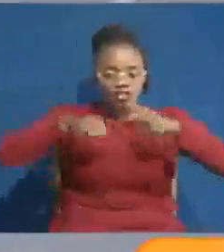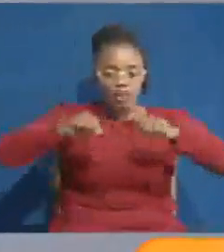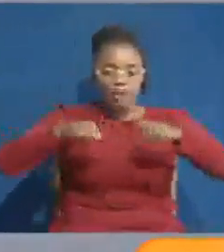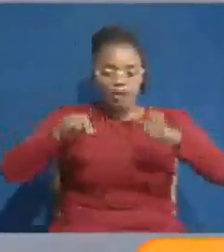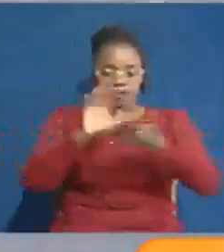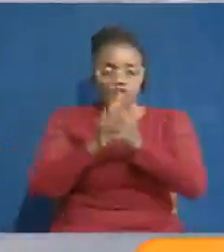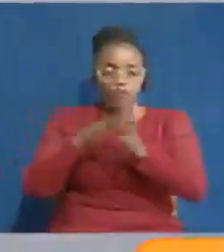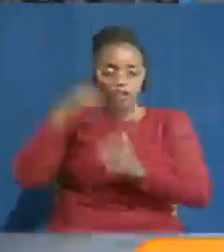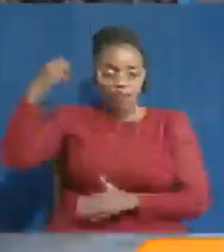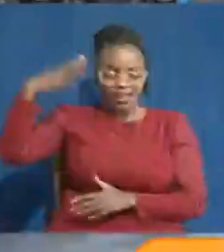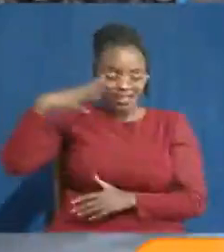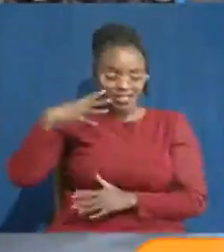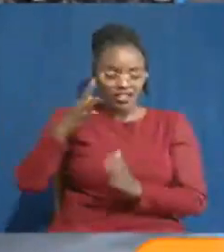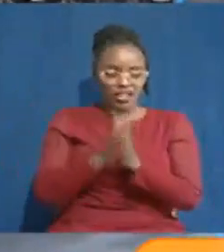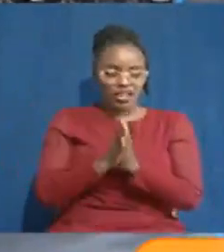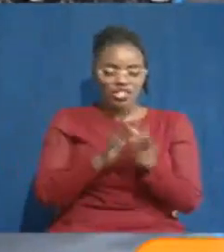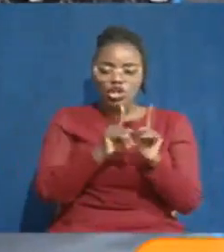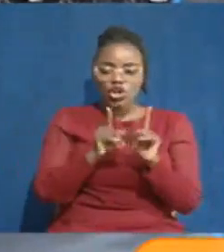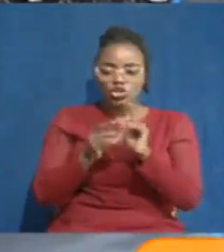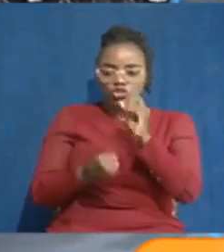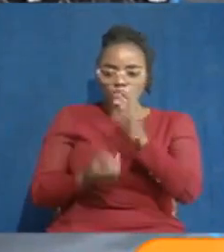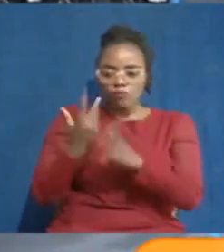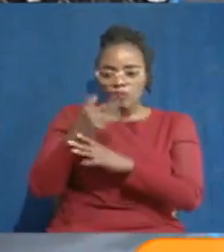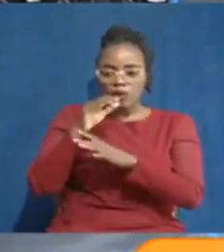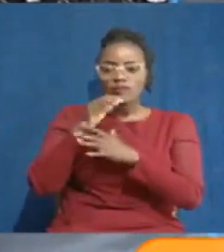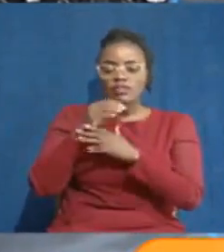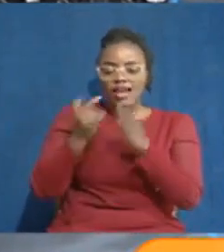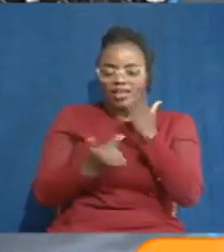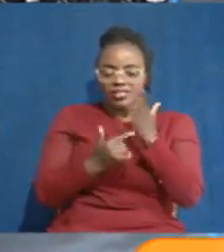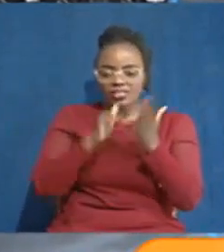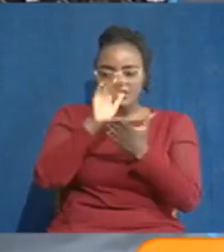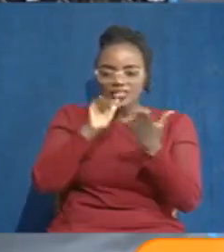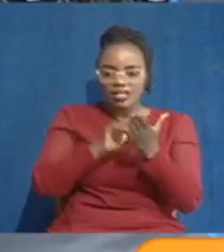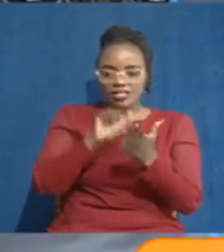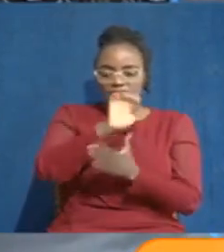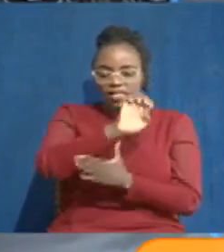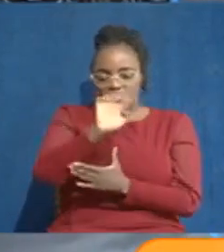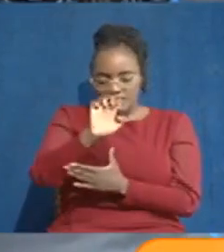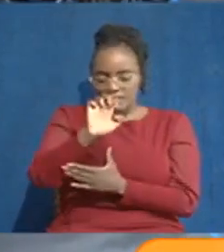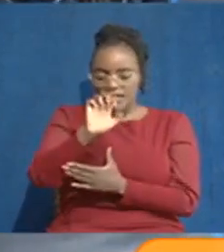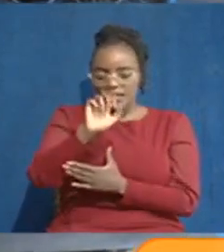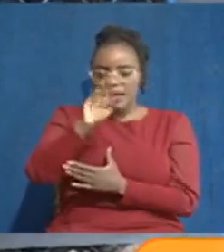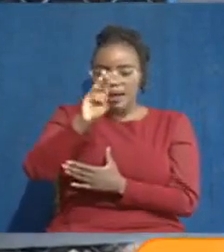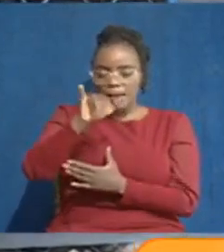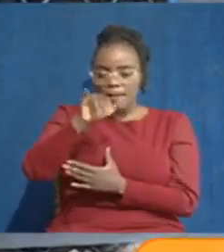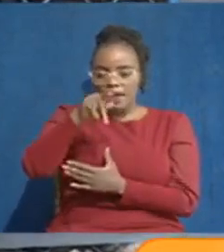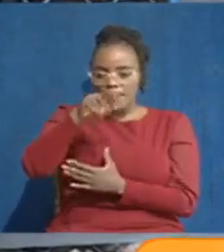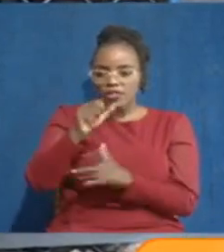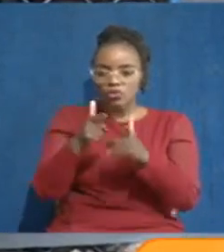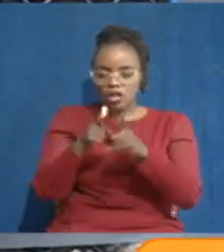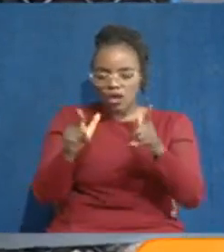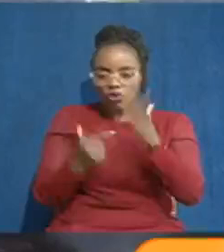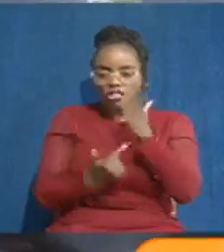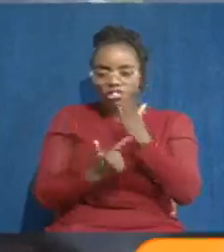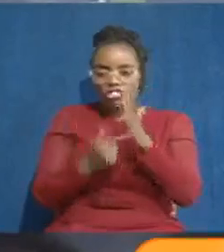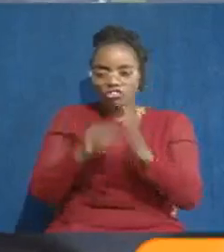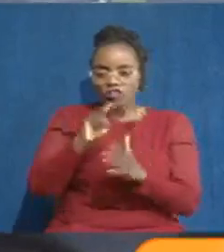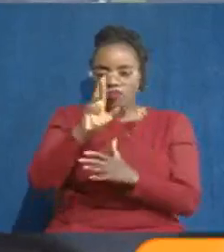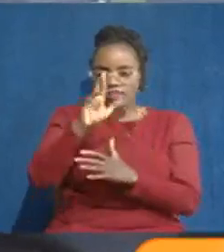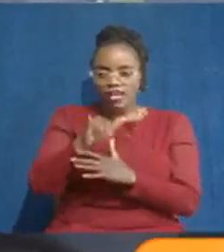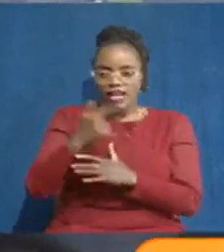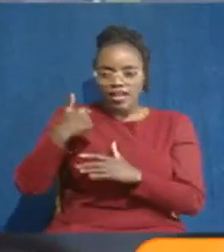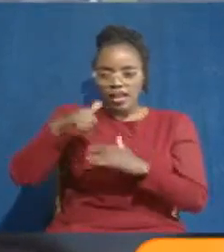into electric, and he is now setting up a charging station along the eastern bypass to enable charging of the batteries. We are not